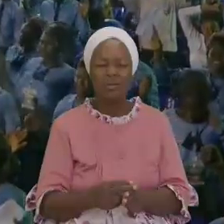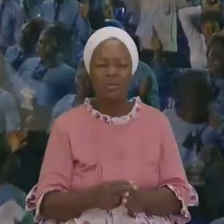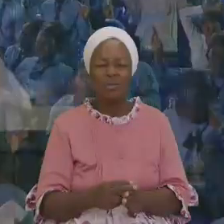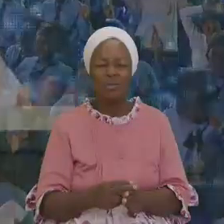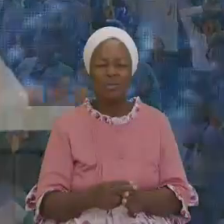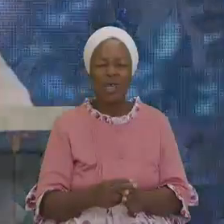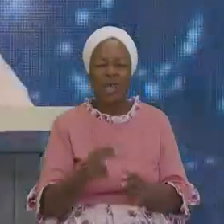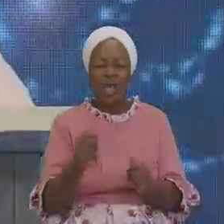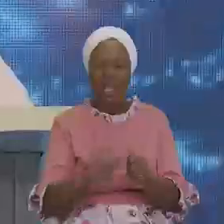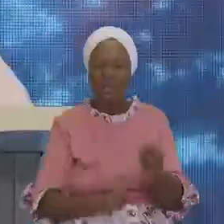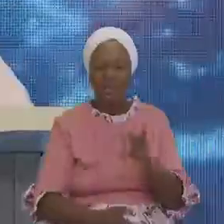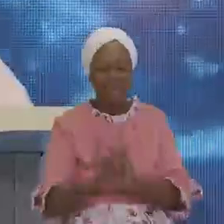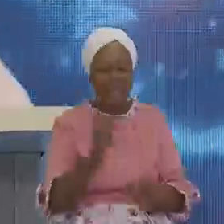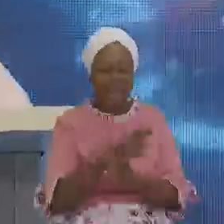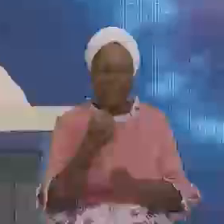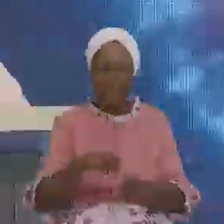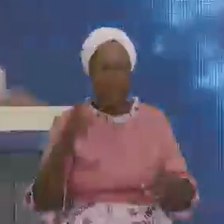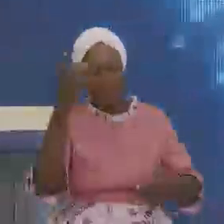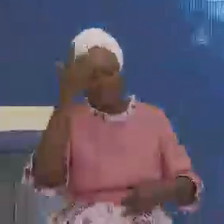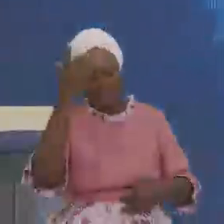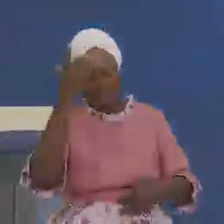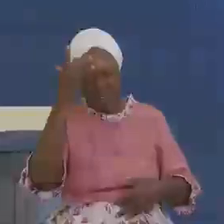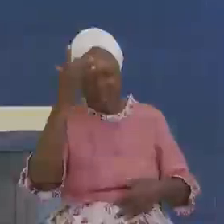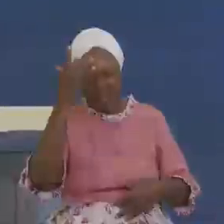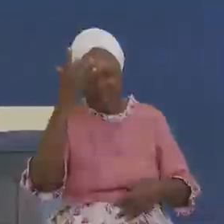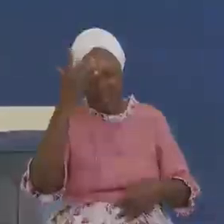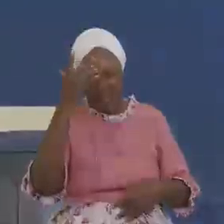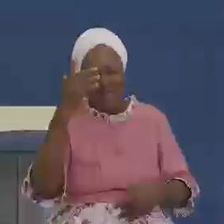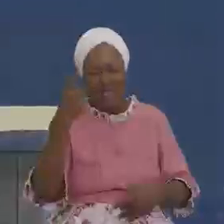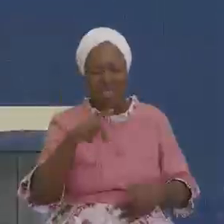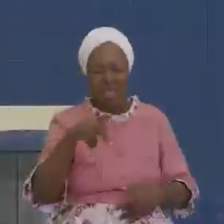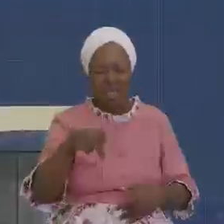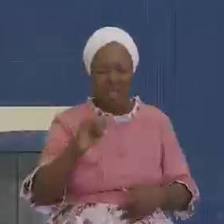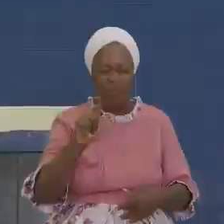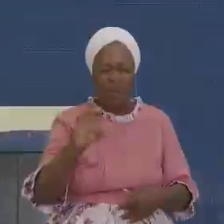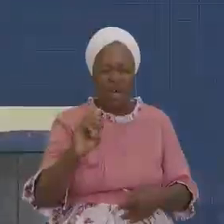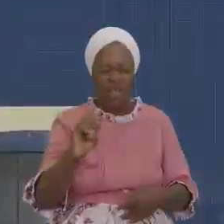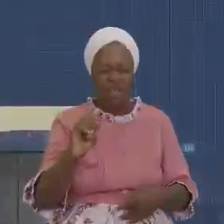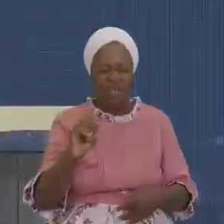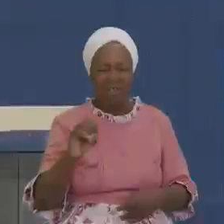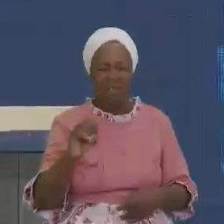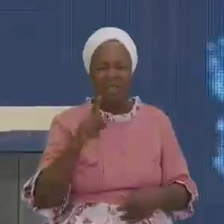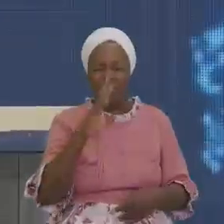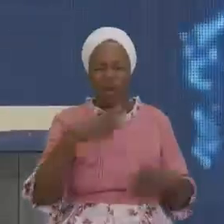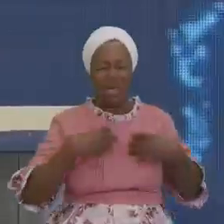Every form of sickness, the pile, you're healed.